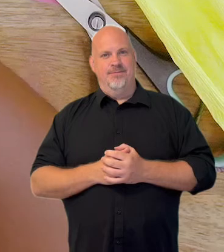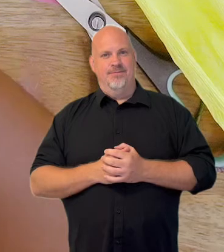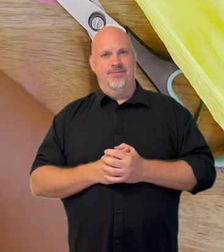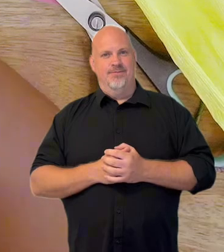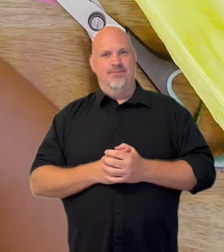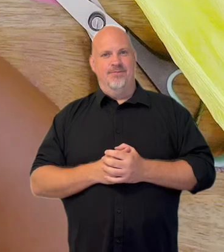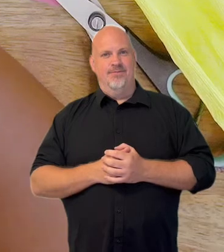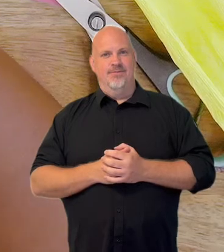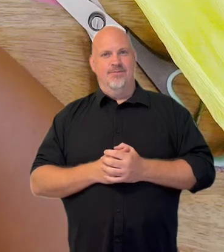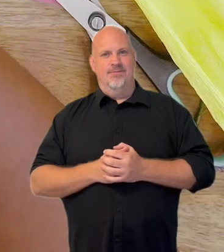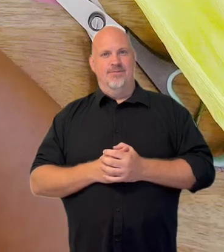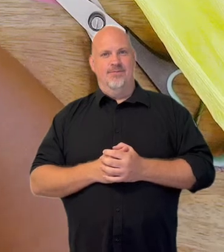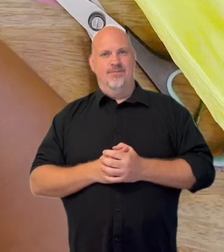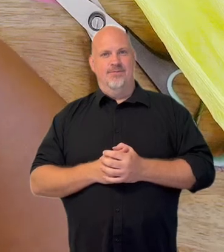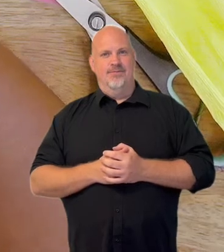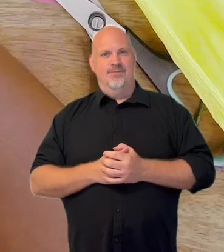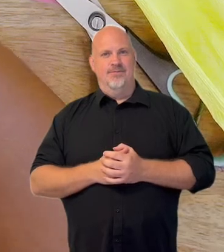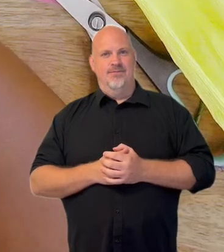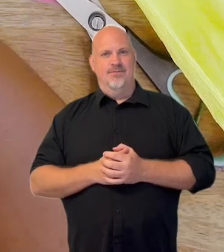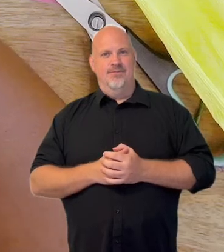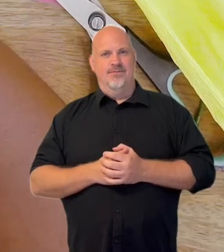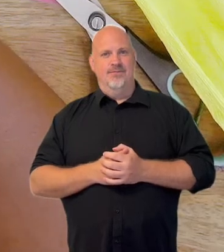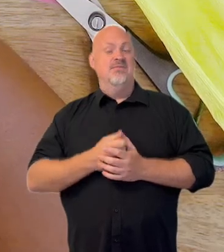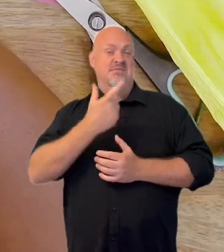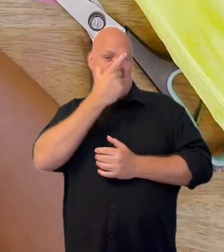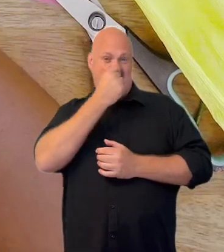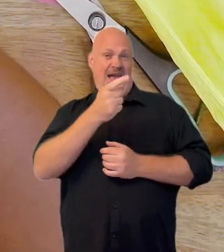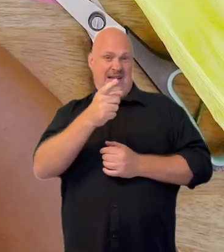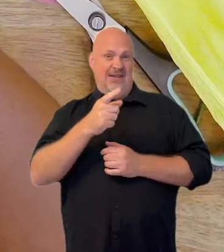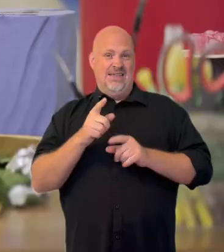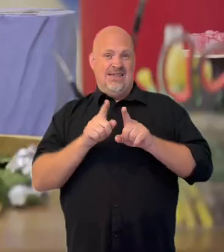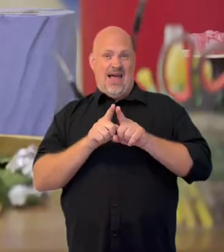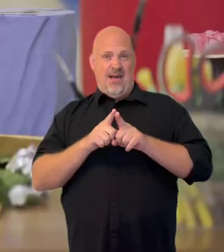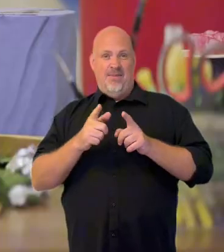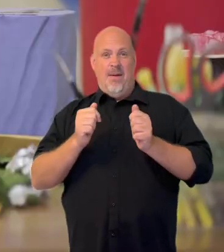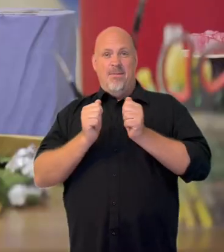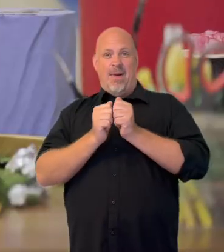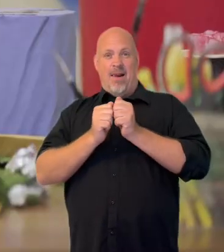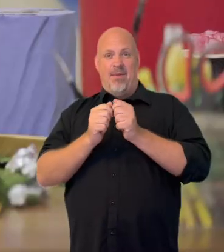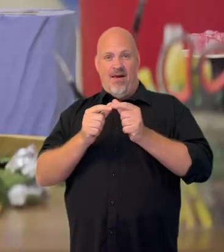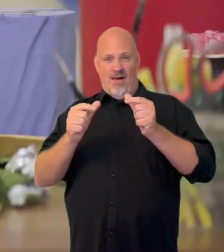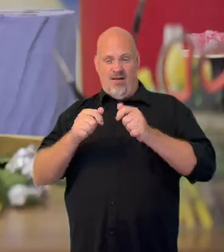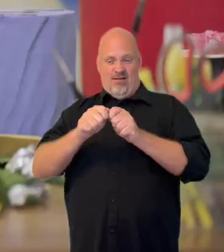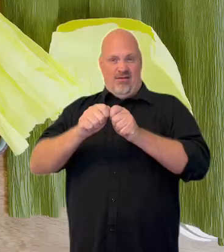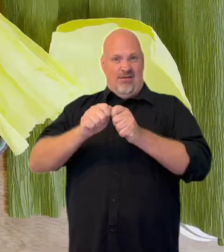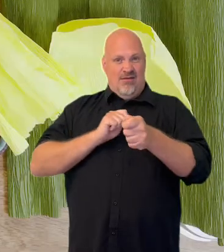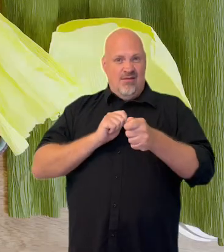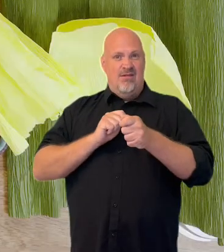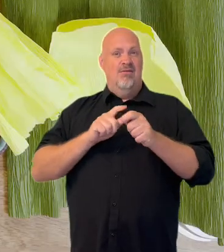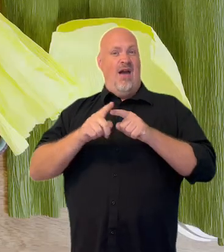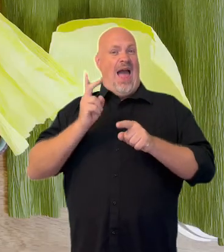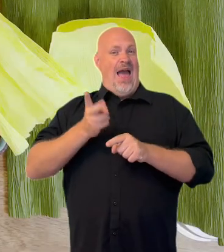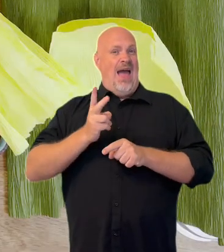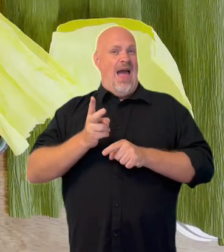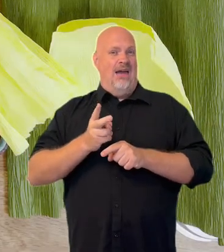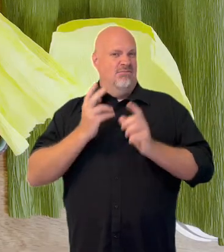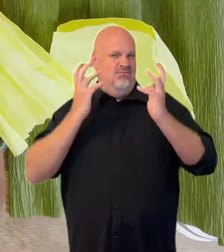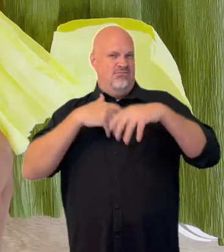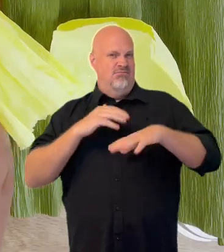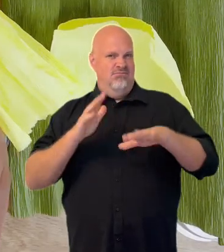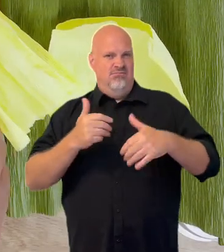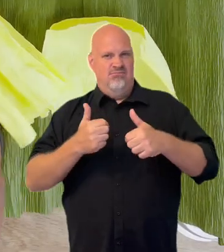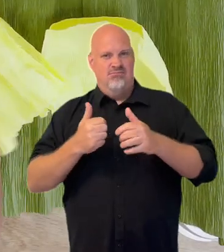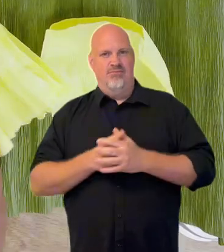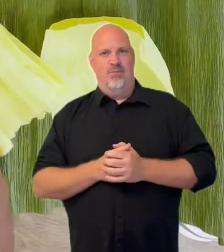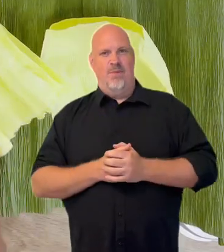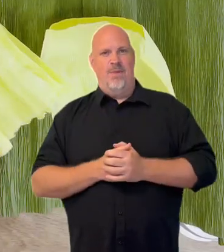You can do the same thing by tearing a small section of paper and twisting again, so don't worry. We're going to